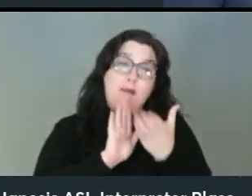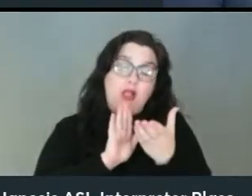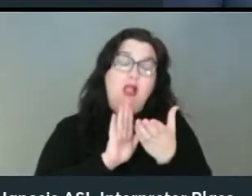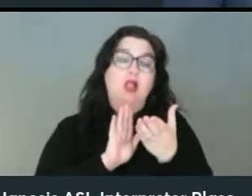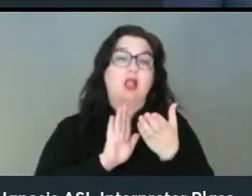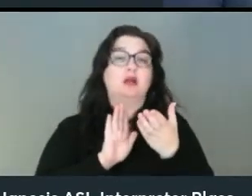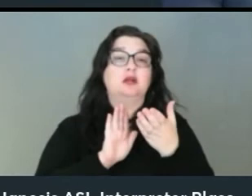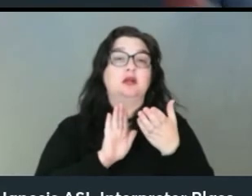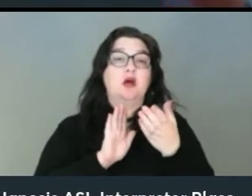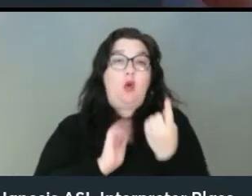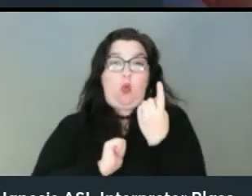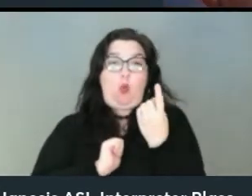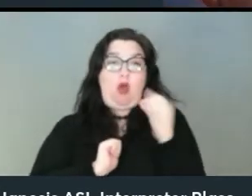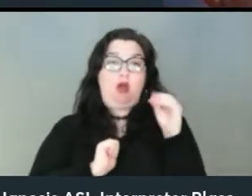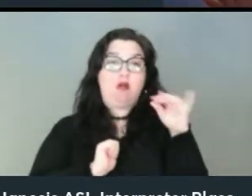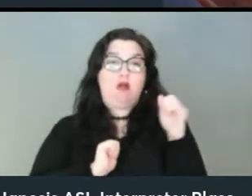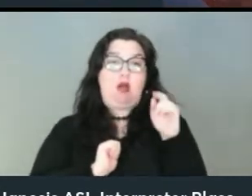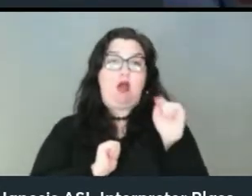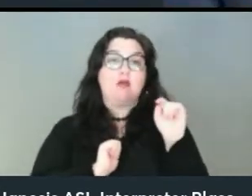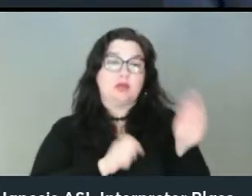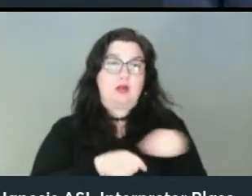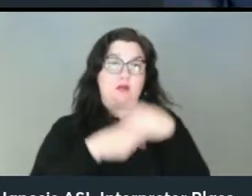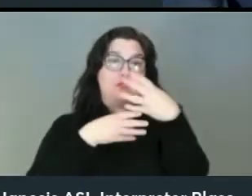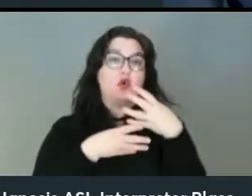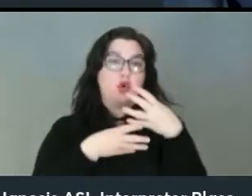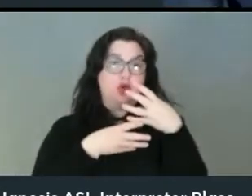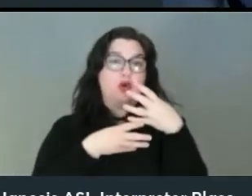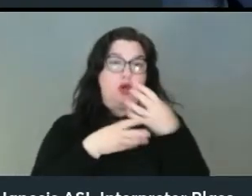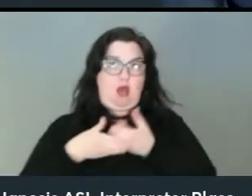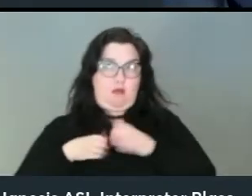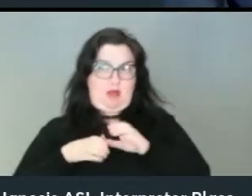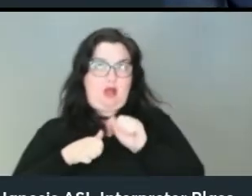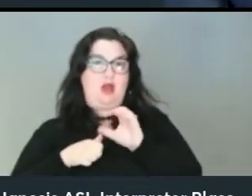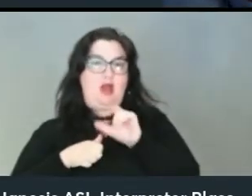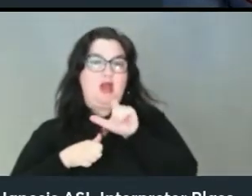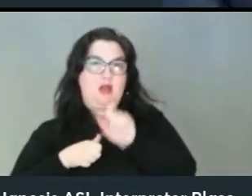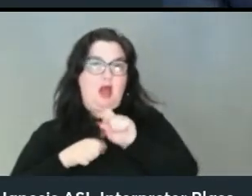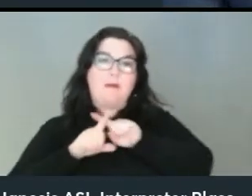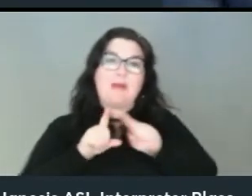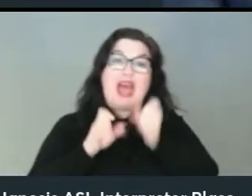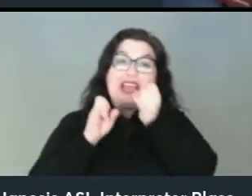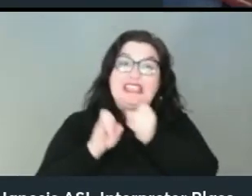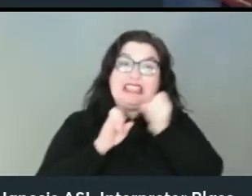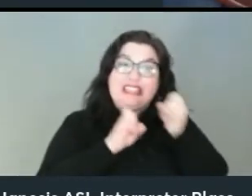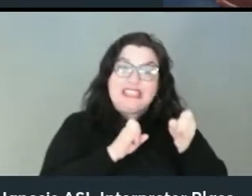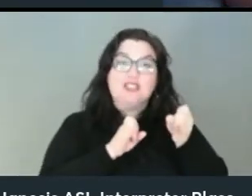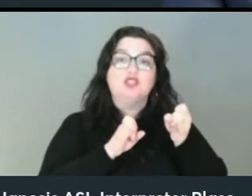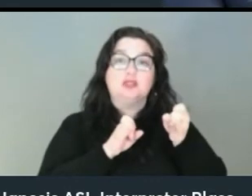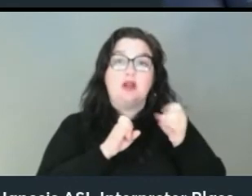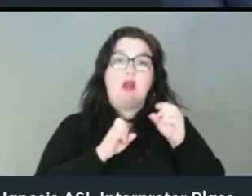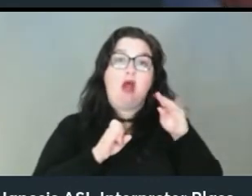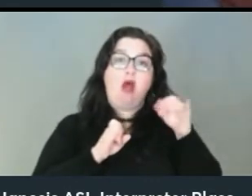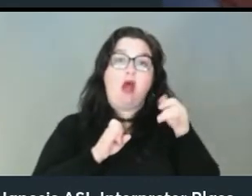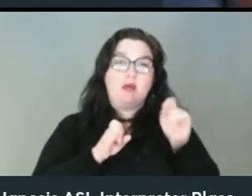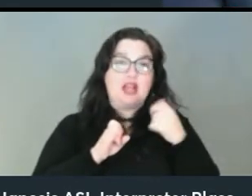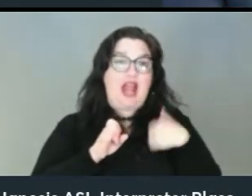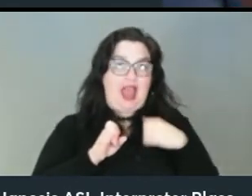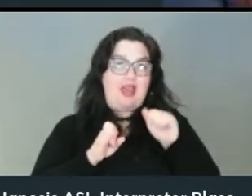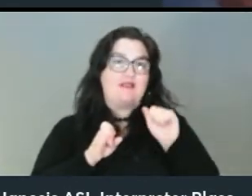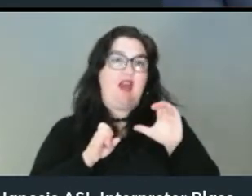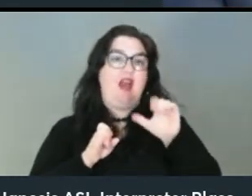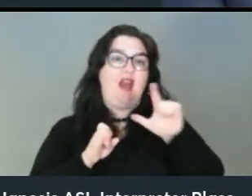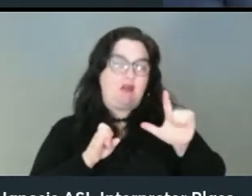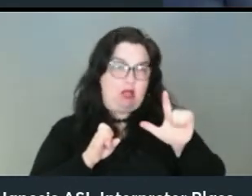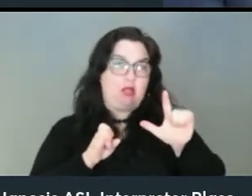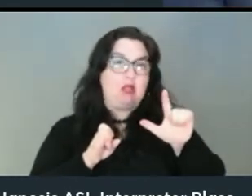objects, not only do the buckets have ACLs, but each individual object has an ACL on it that says